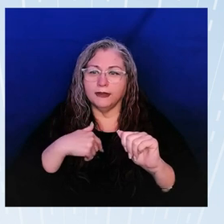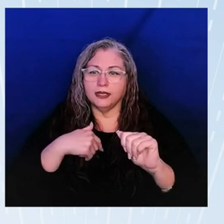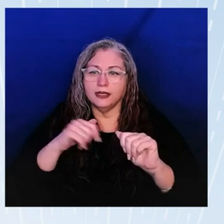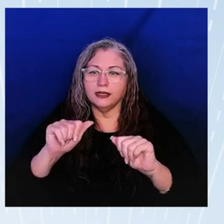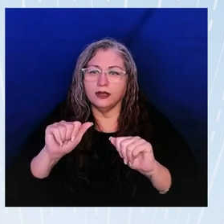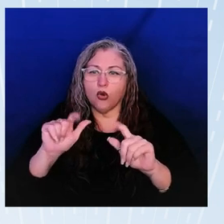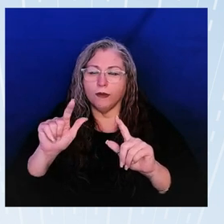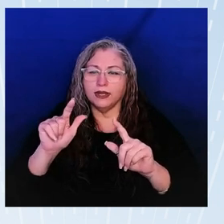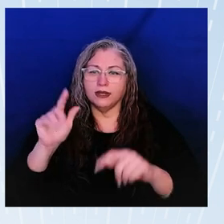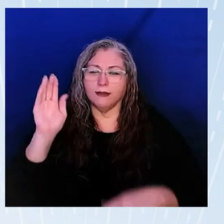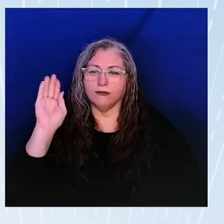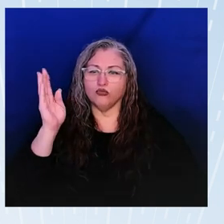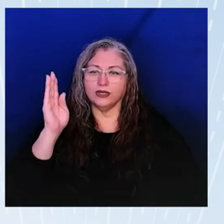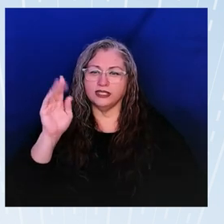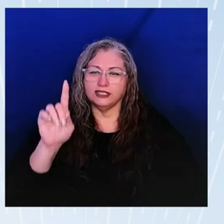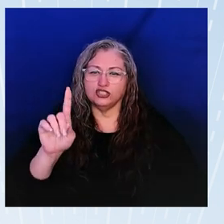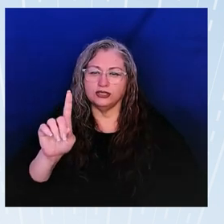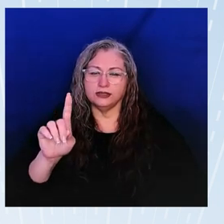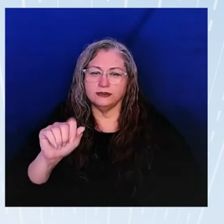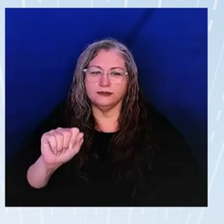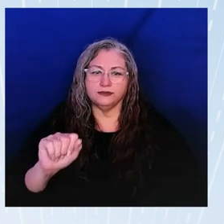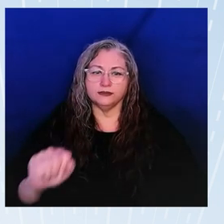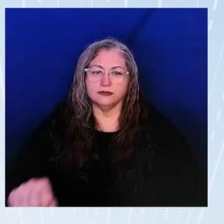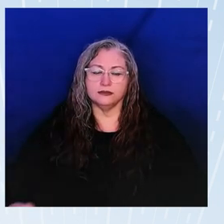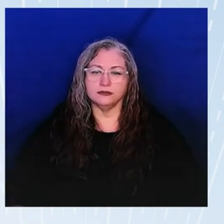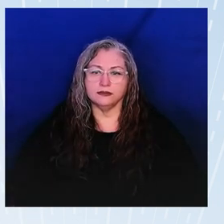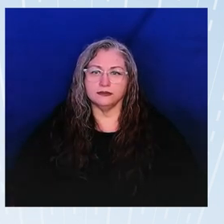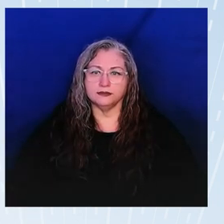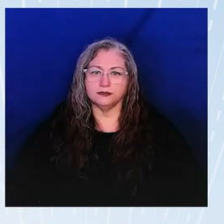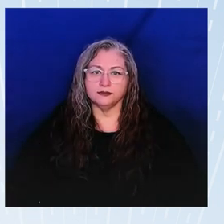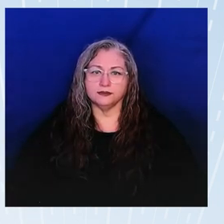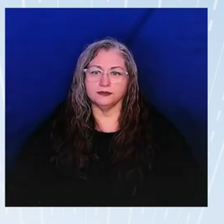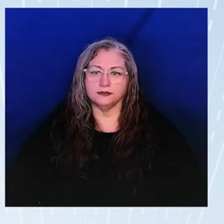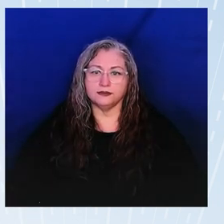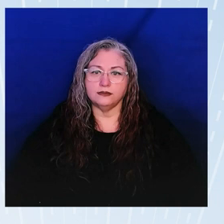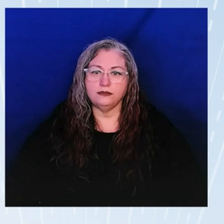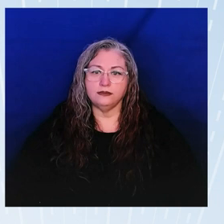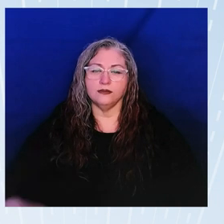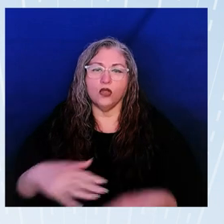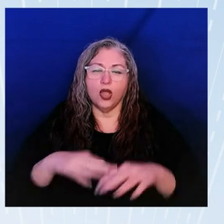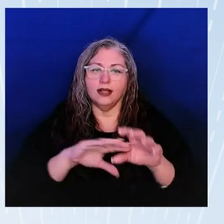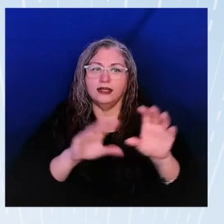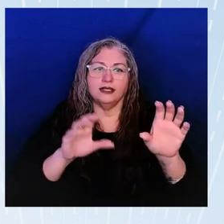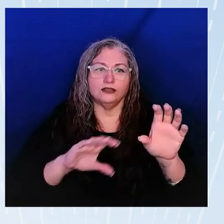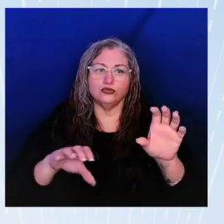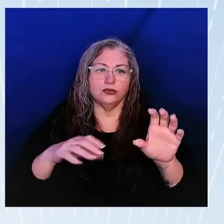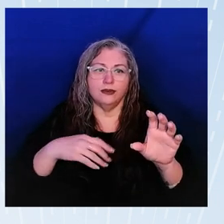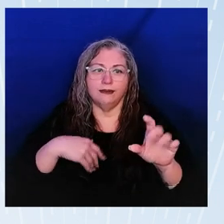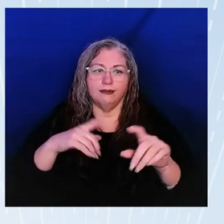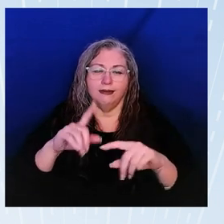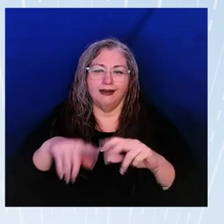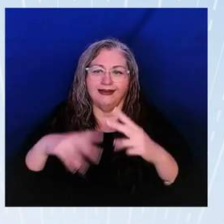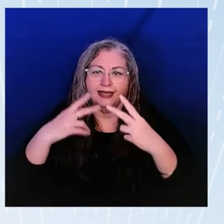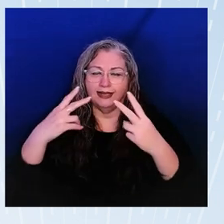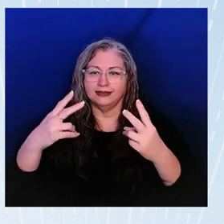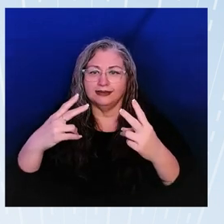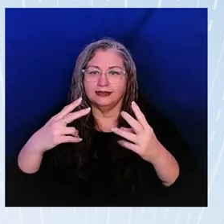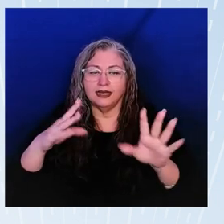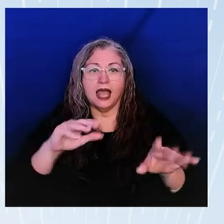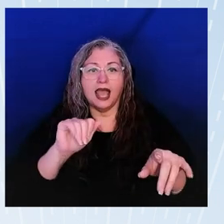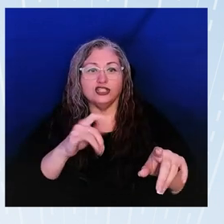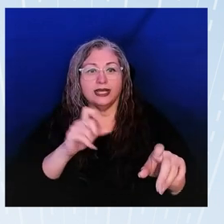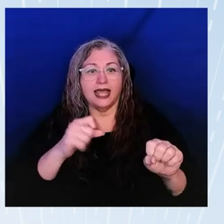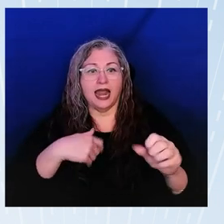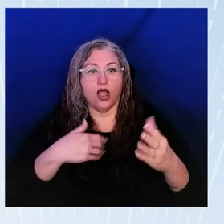presentation. It will take me a minute. On the Zoom, I'm not able to see it, so. Ajay, can I recommend